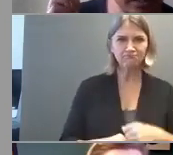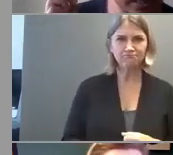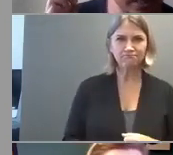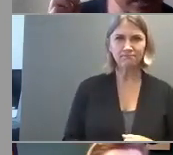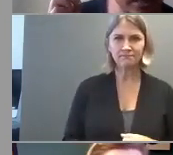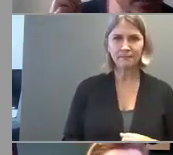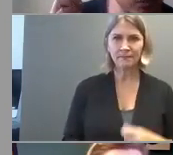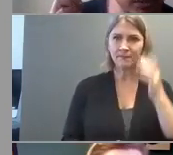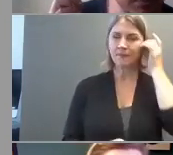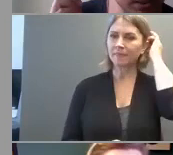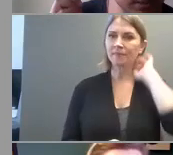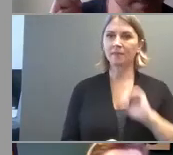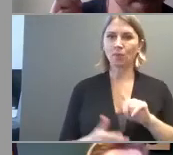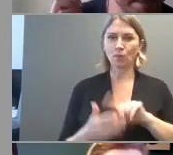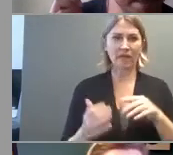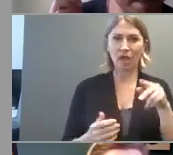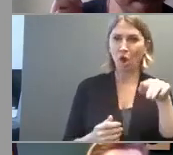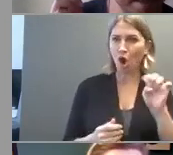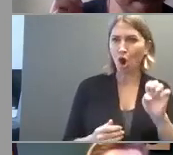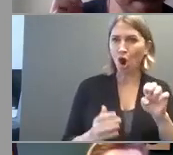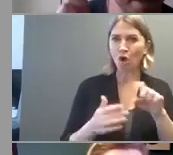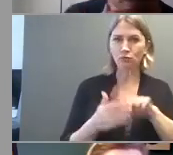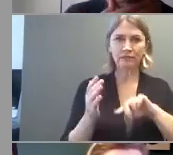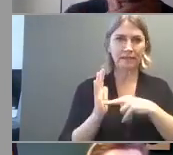Of what they are and what they mean?